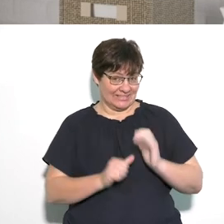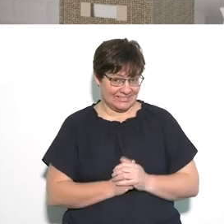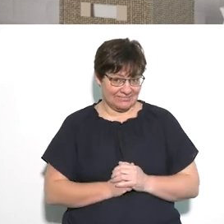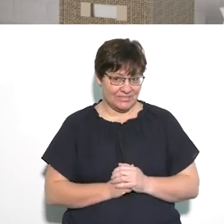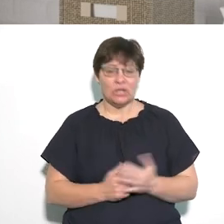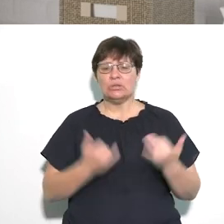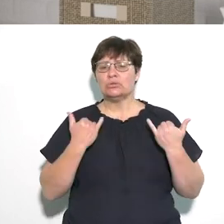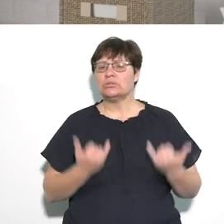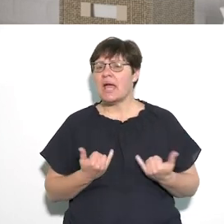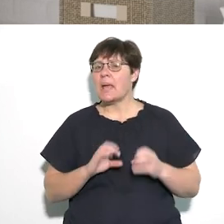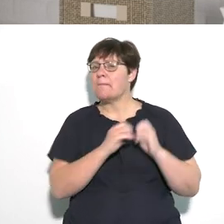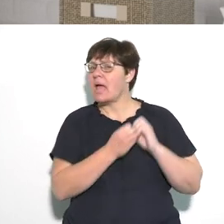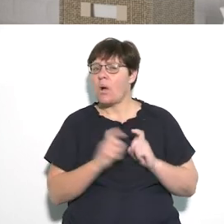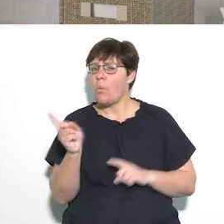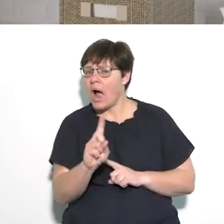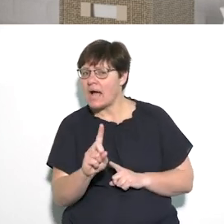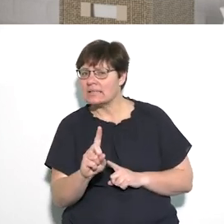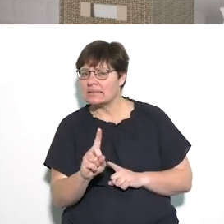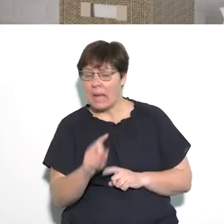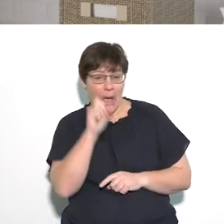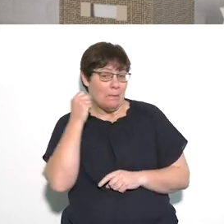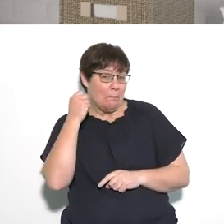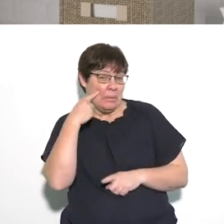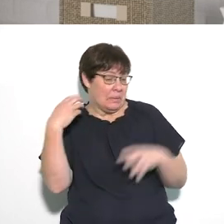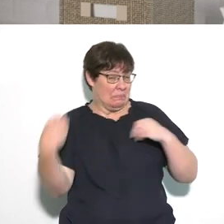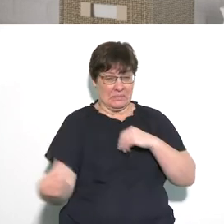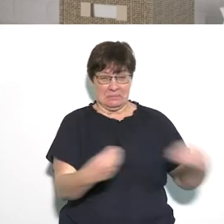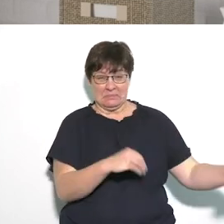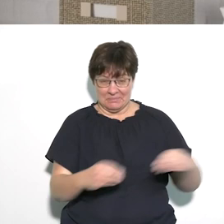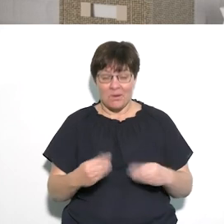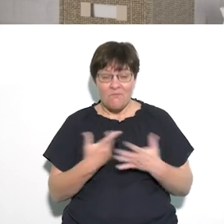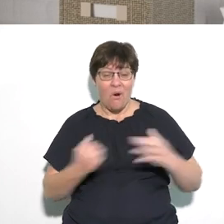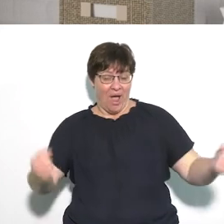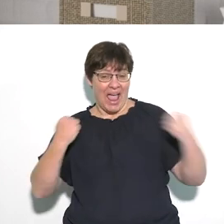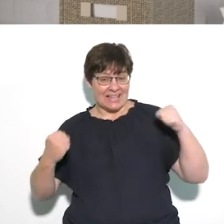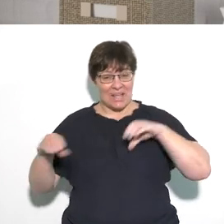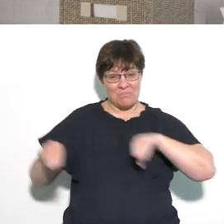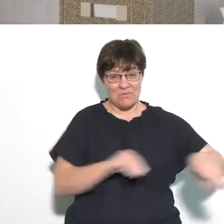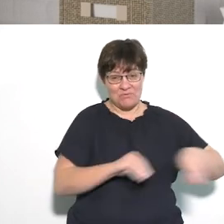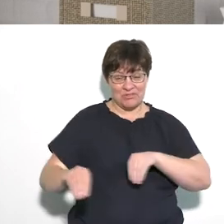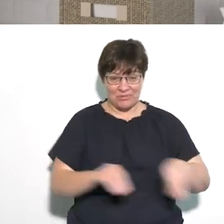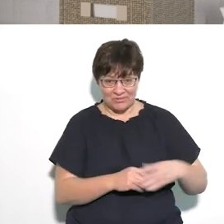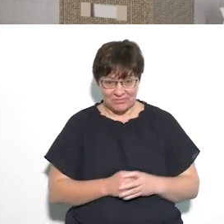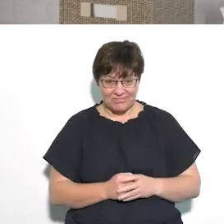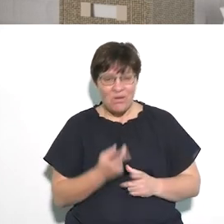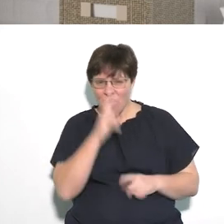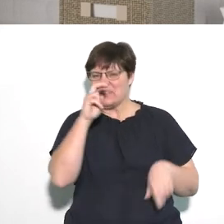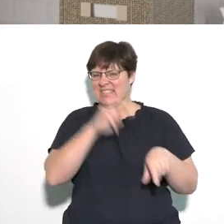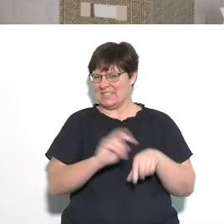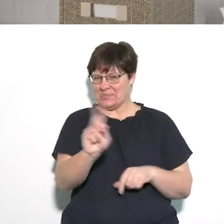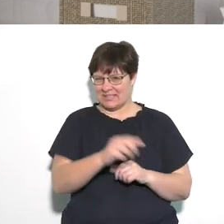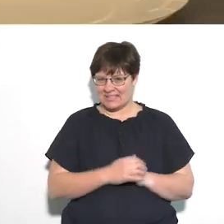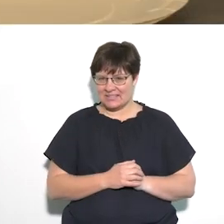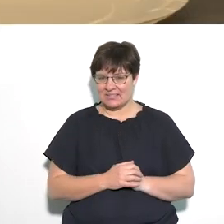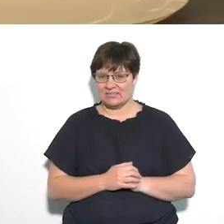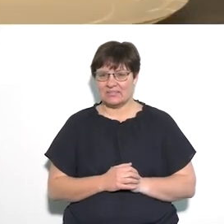Today, we'll be making our very own busy bee to help us with some exercise movements. This is what you'll need to complete the